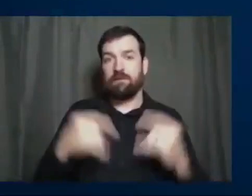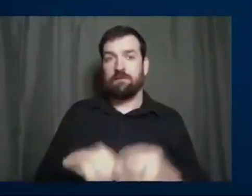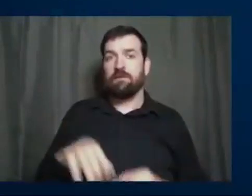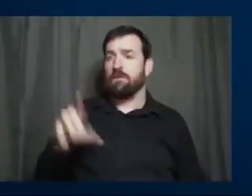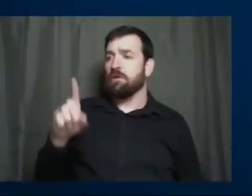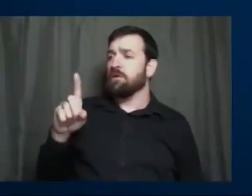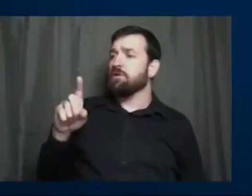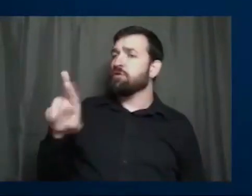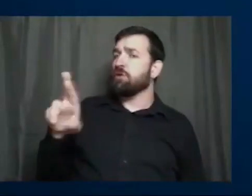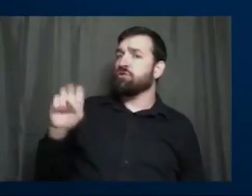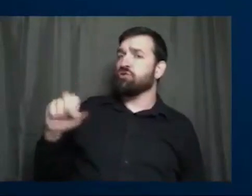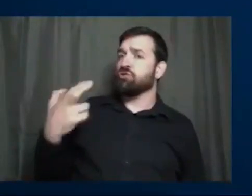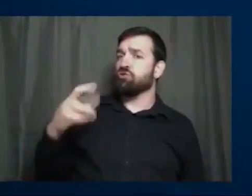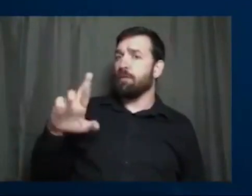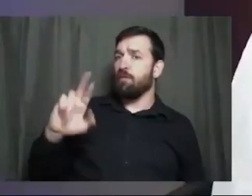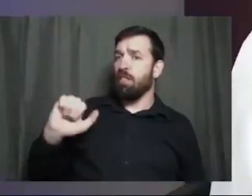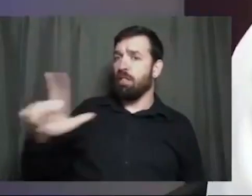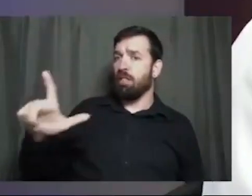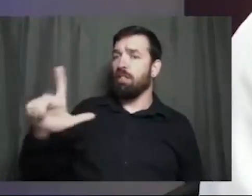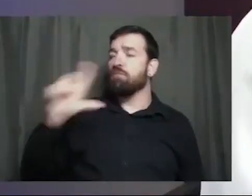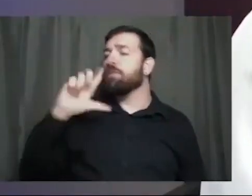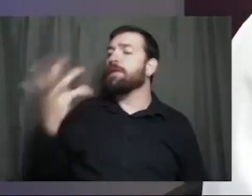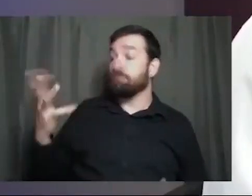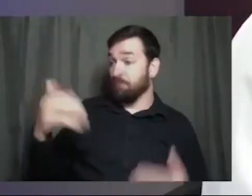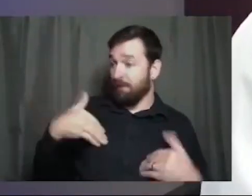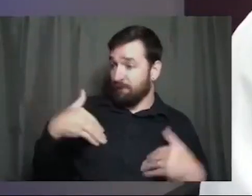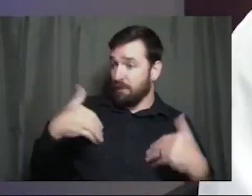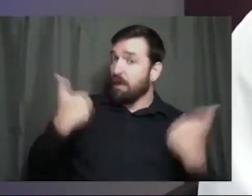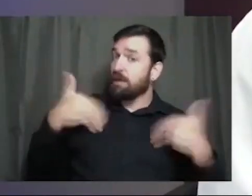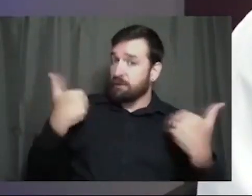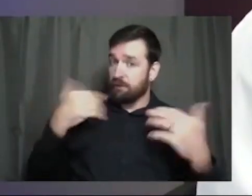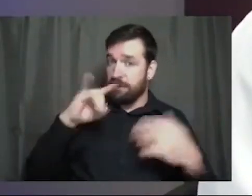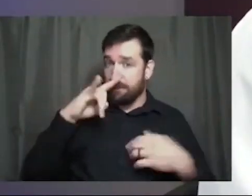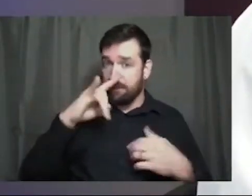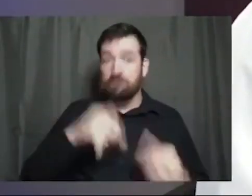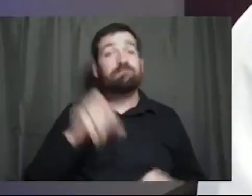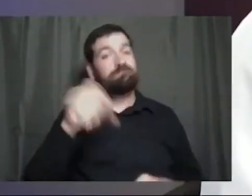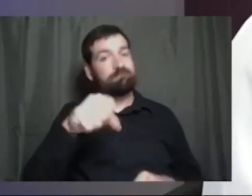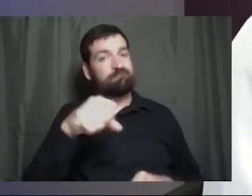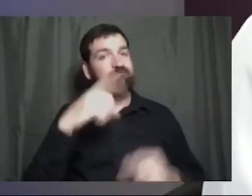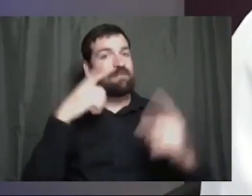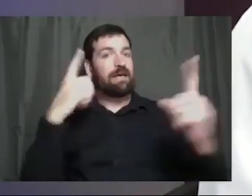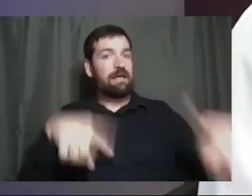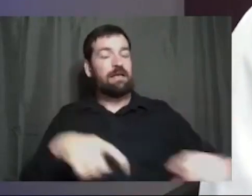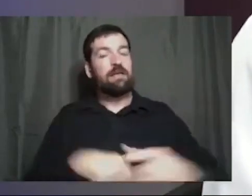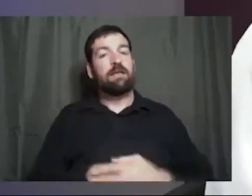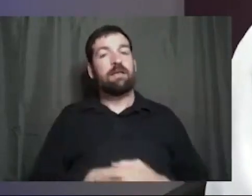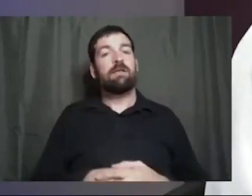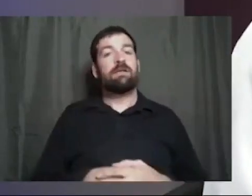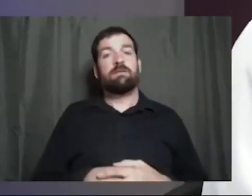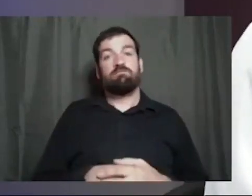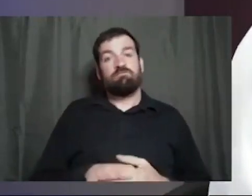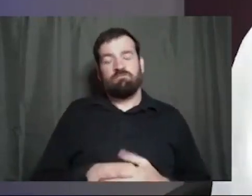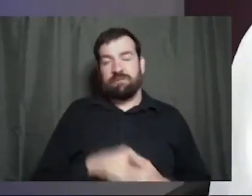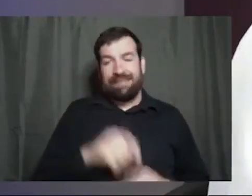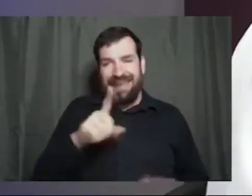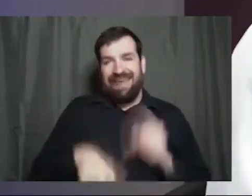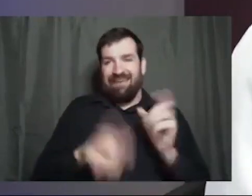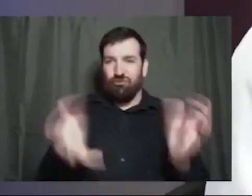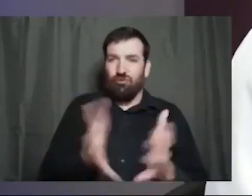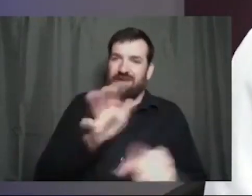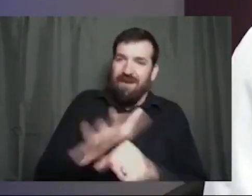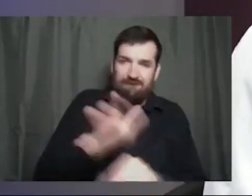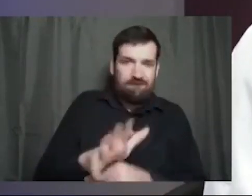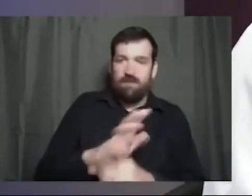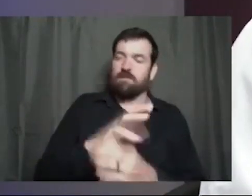about that? You've got young kids too. Sure. Yeah, so again, I think we can't encourage enough that people get vaccinated that are eligible. I think all